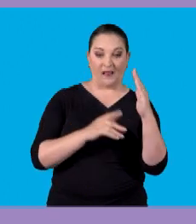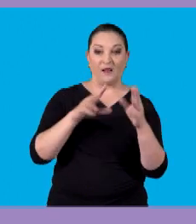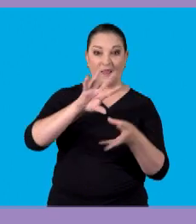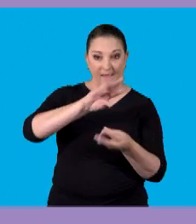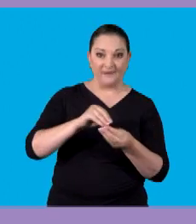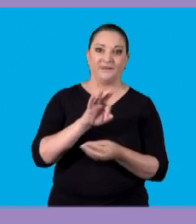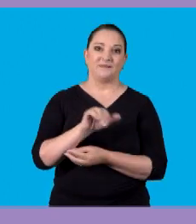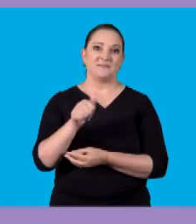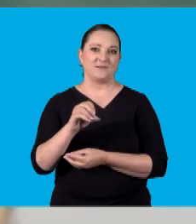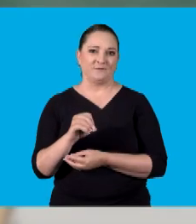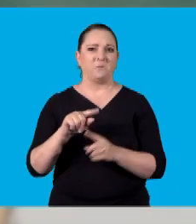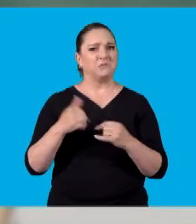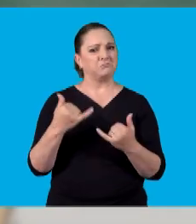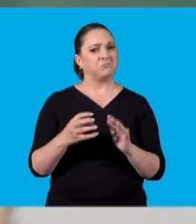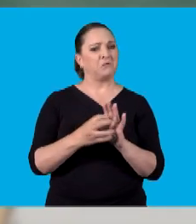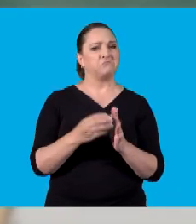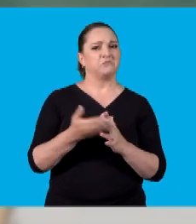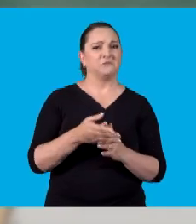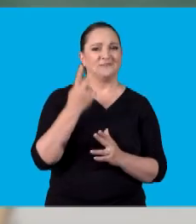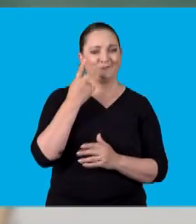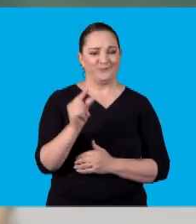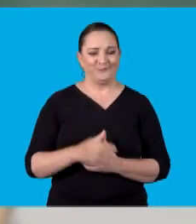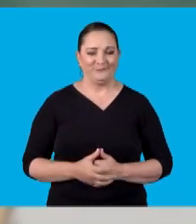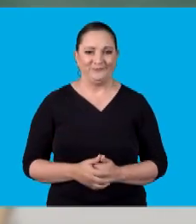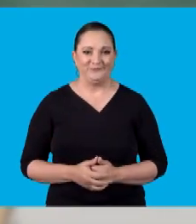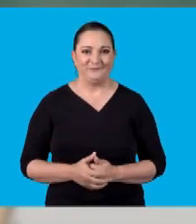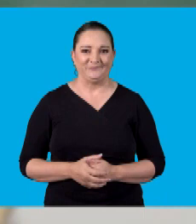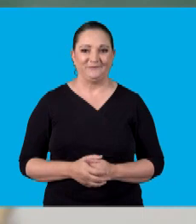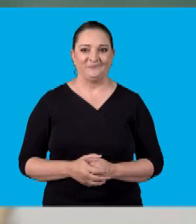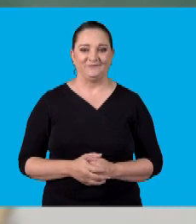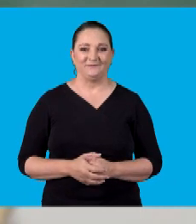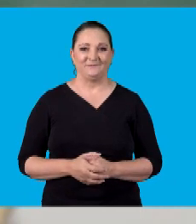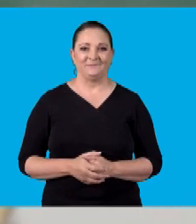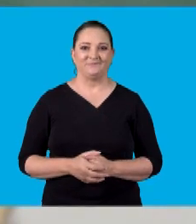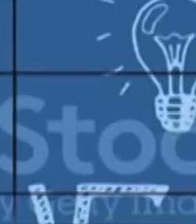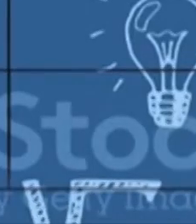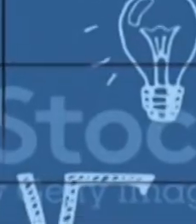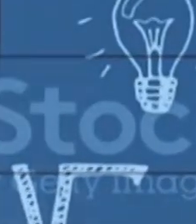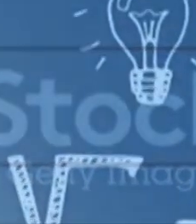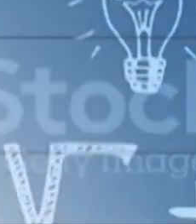Let's quickly go to an ad break, and then we'll see you just now for more of those quadrilaterals.